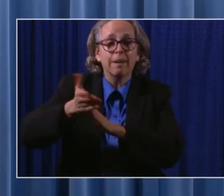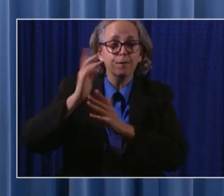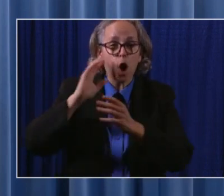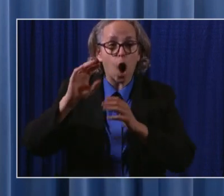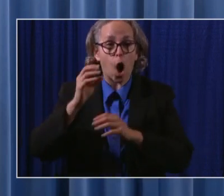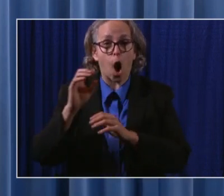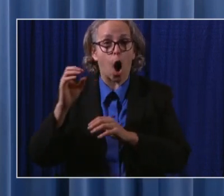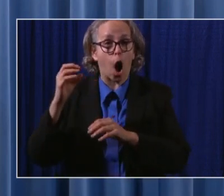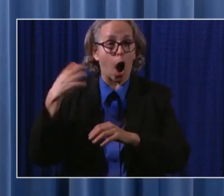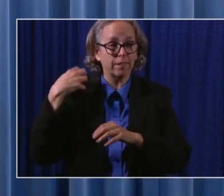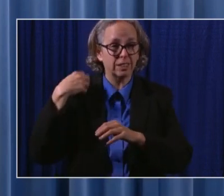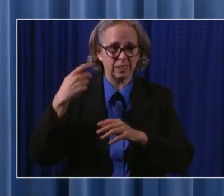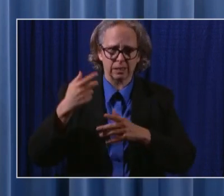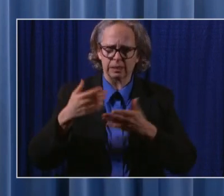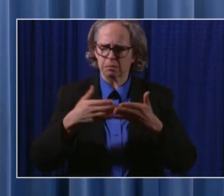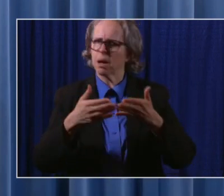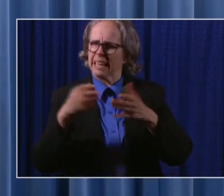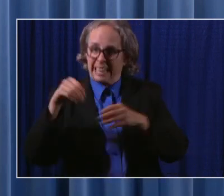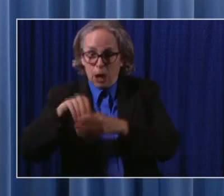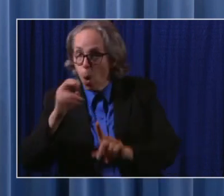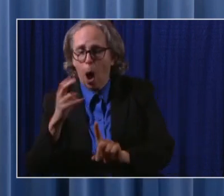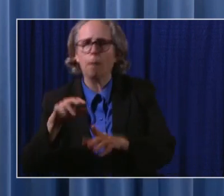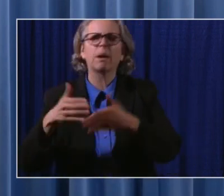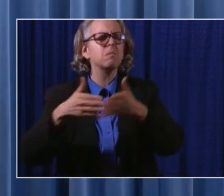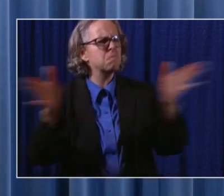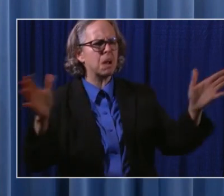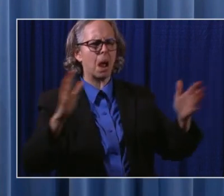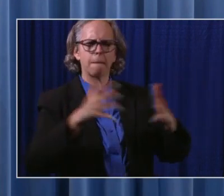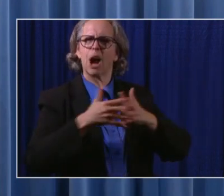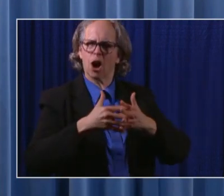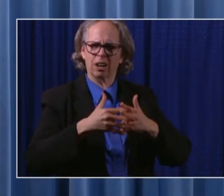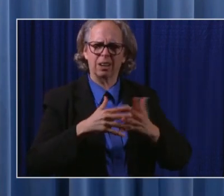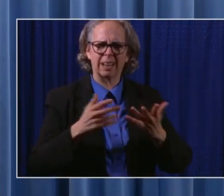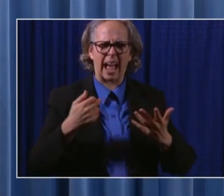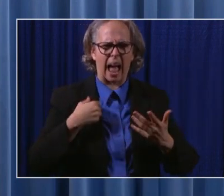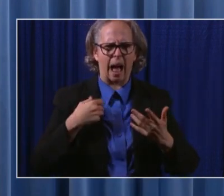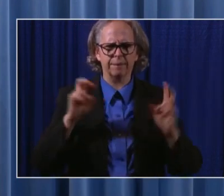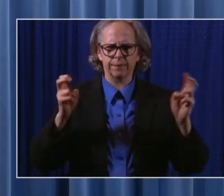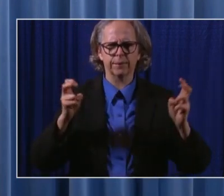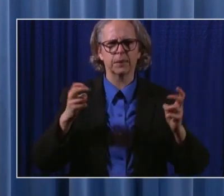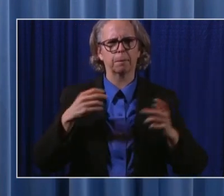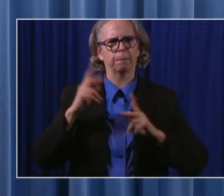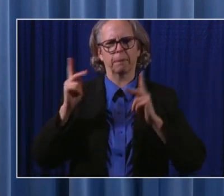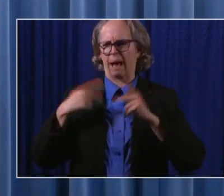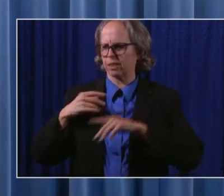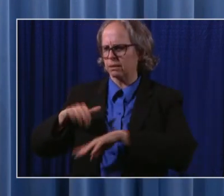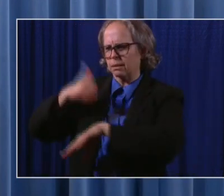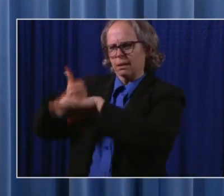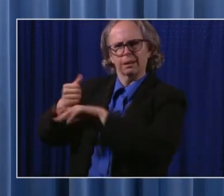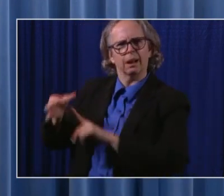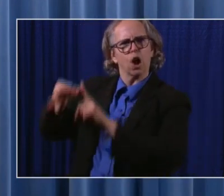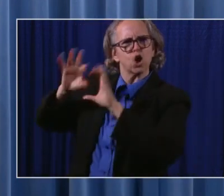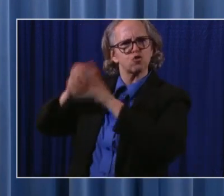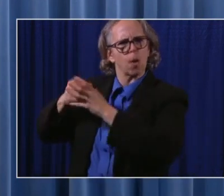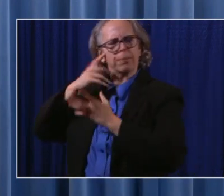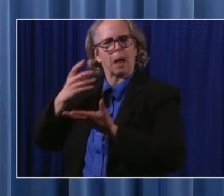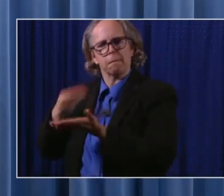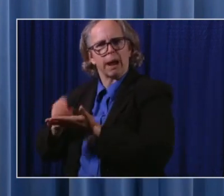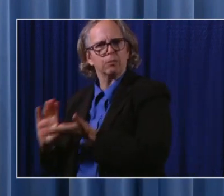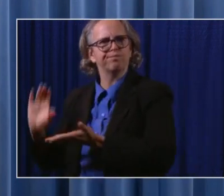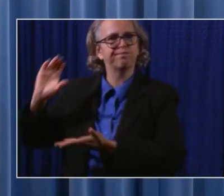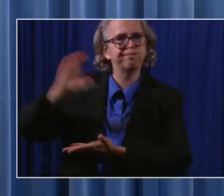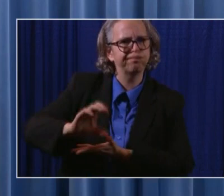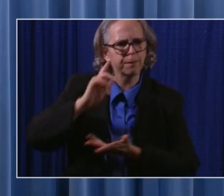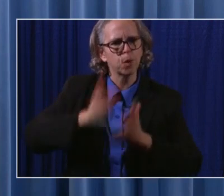country, has an independent expenditure group. My guess is that there's not anybody who's running for the